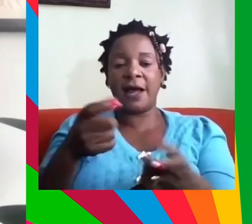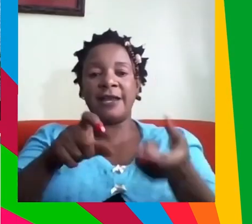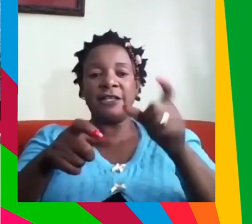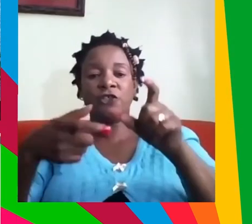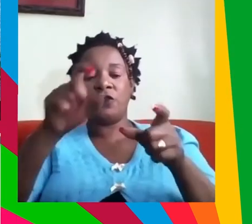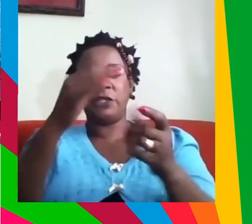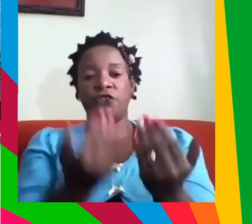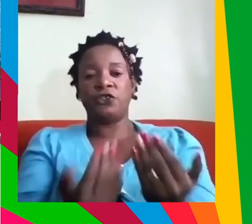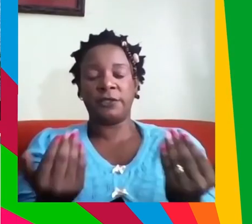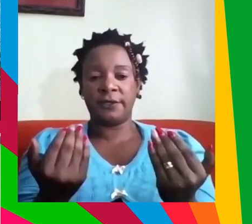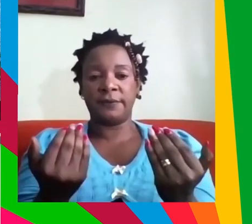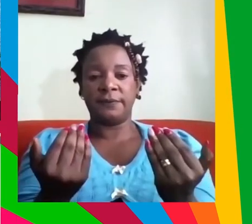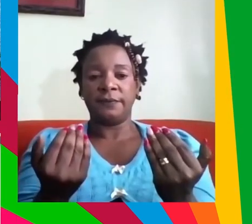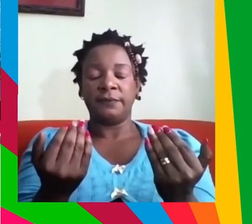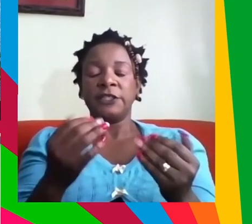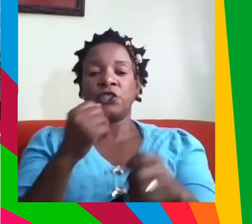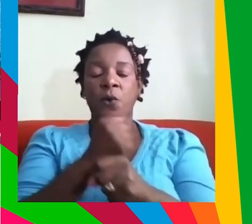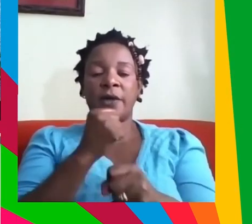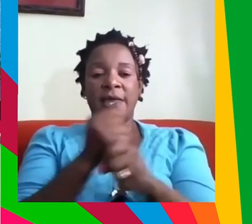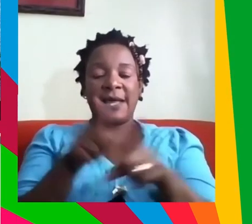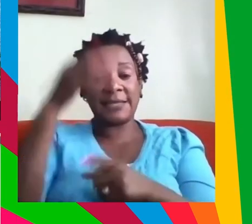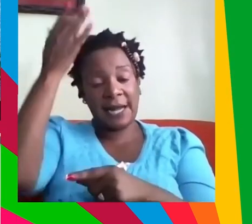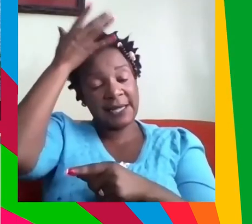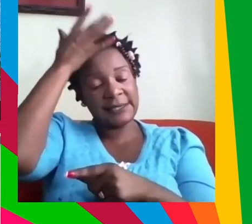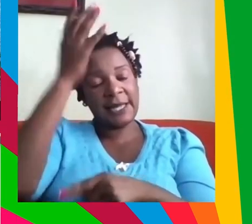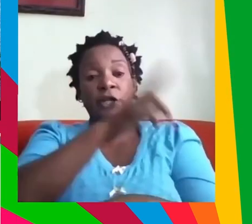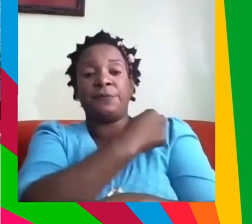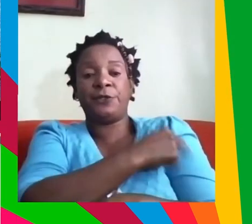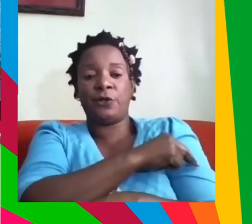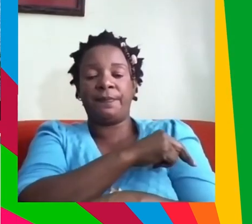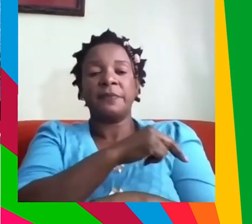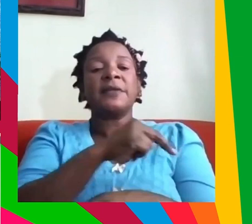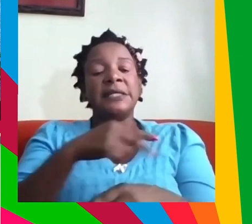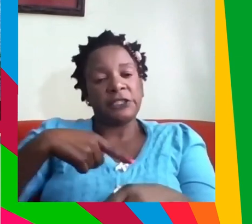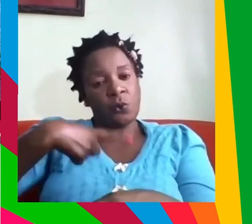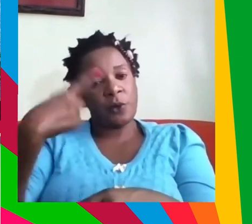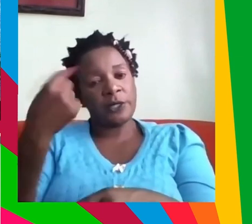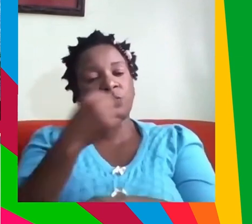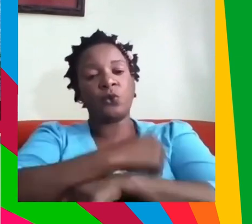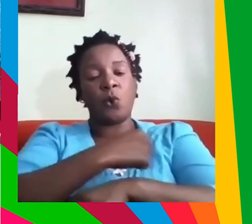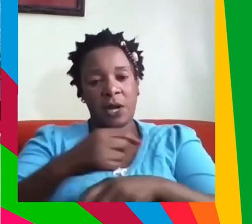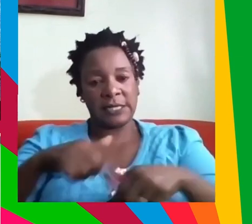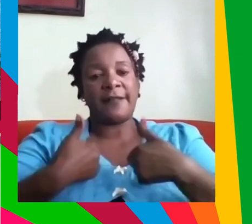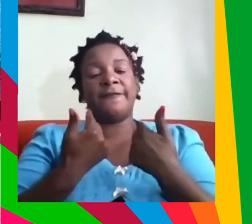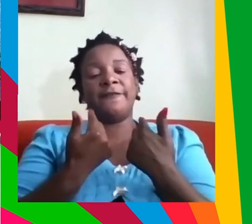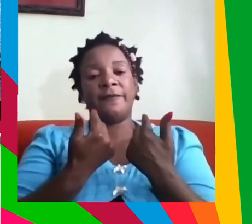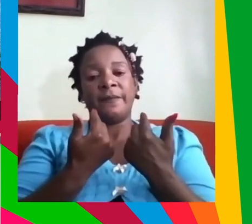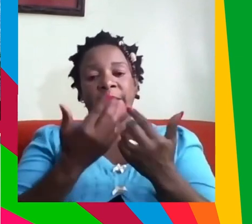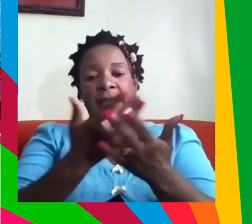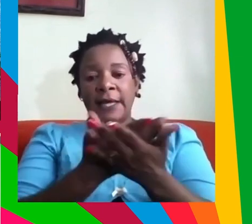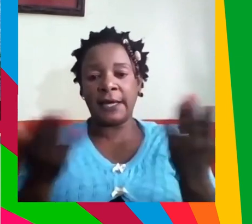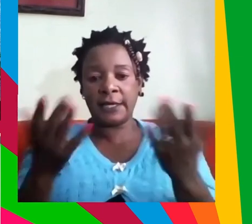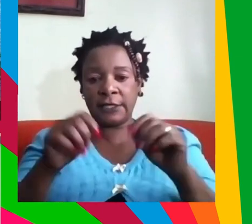So six children, and she's now working as a nurse in a hospital. She educated herself. And I think, you know, in any society where